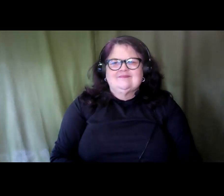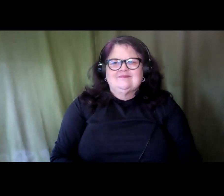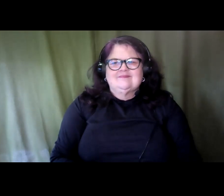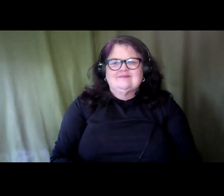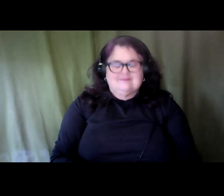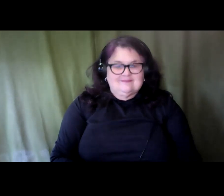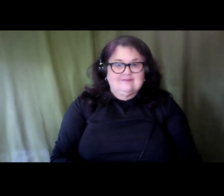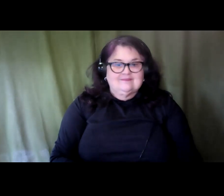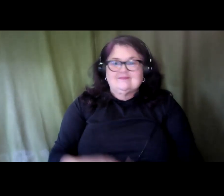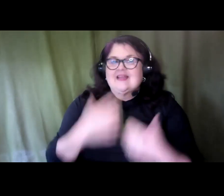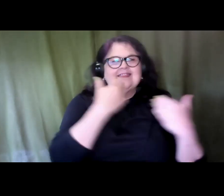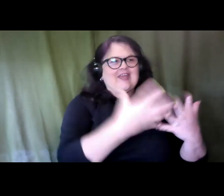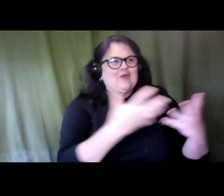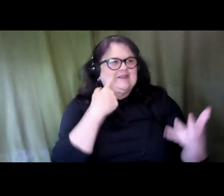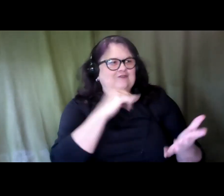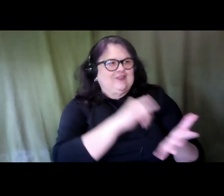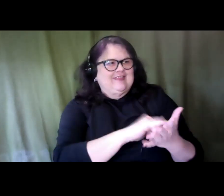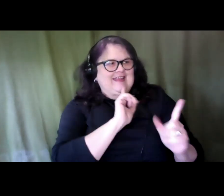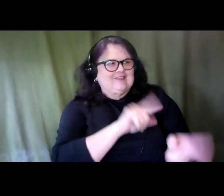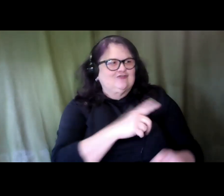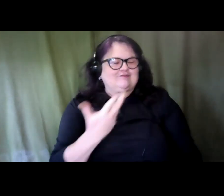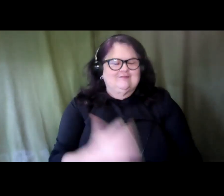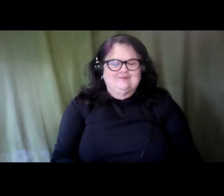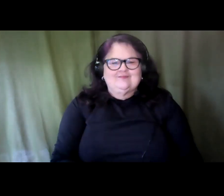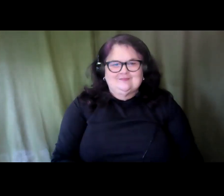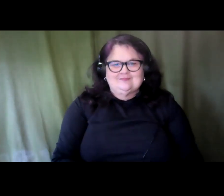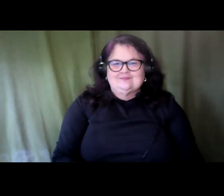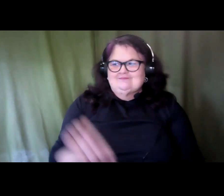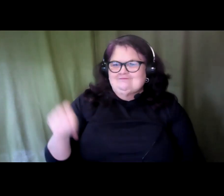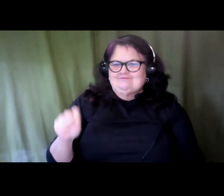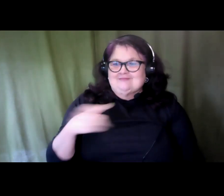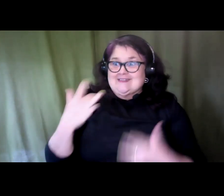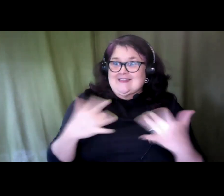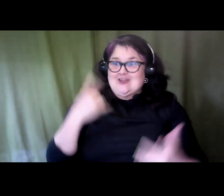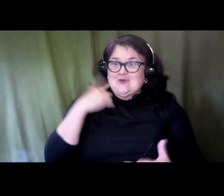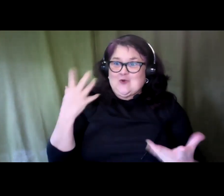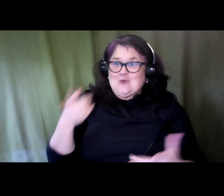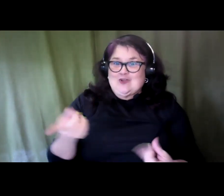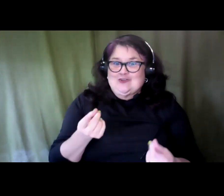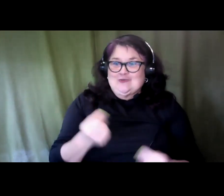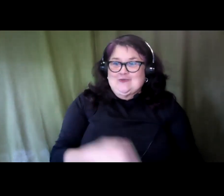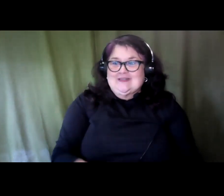Well, thank you so very much for that. Yeah. Exciting to hear what you're doing.